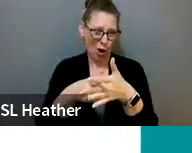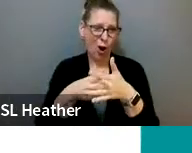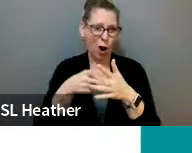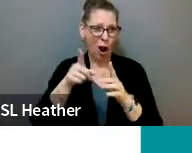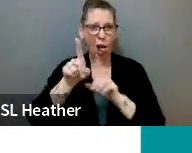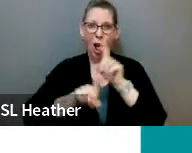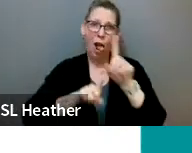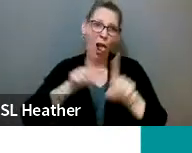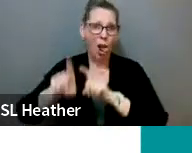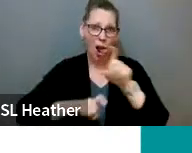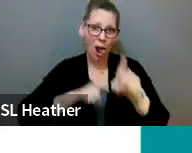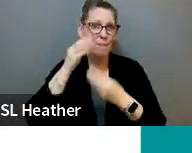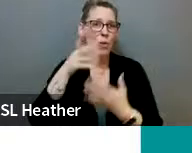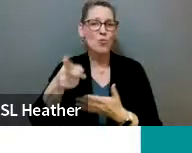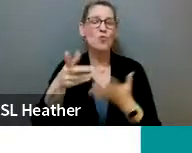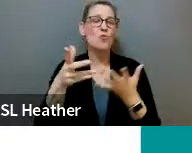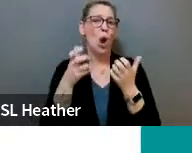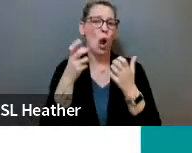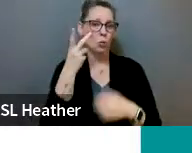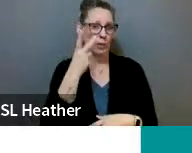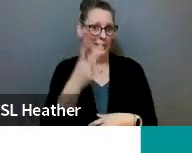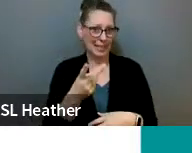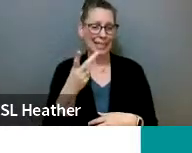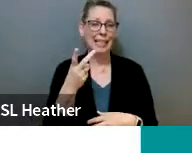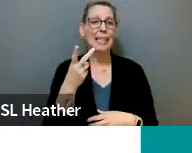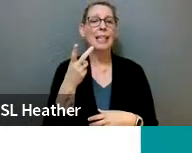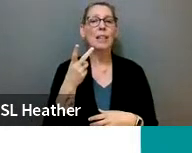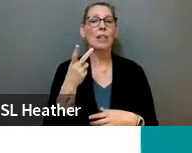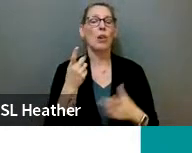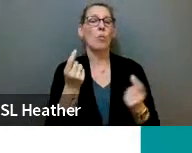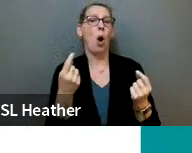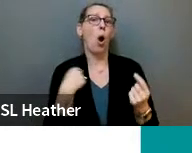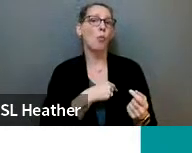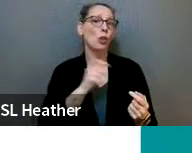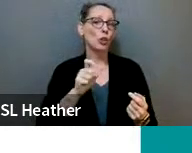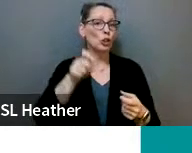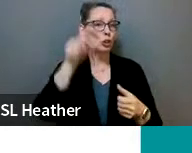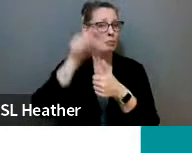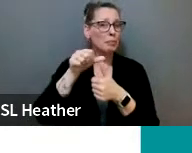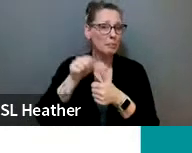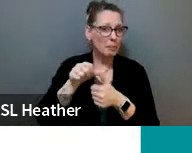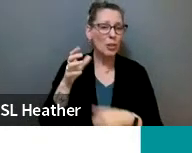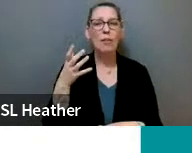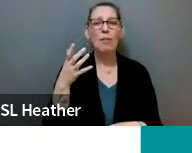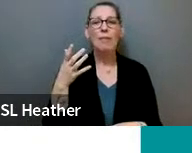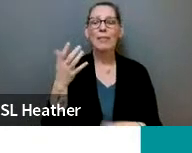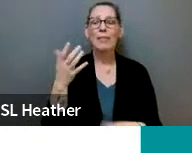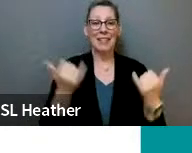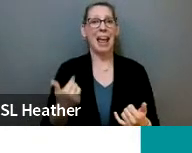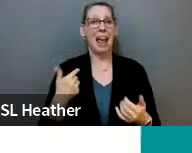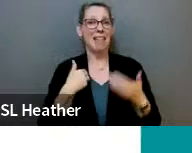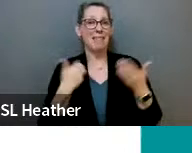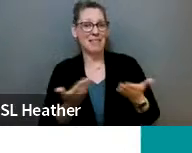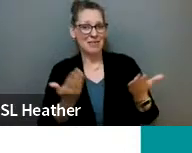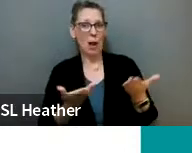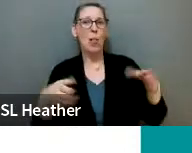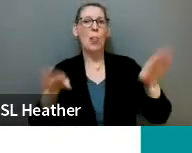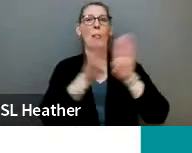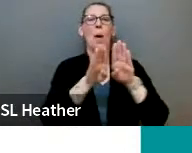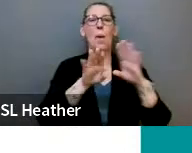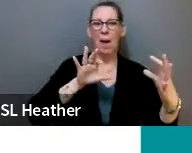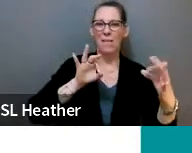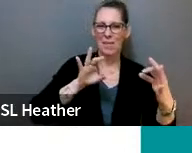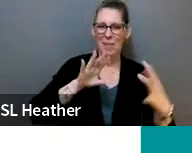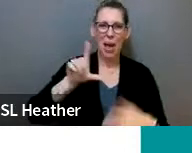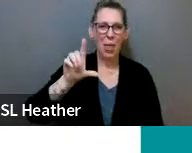what kind of information you'd like to see, what things we should keep in mind. And now I'm back in front of you, closing that feedback loop